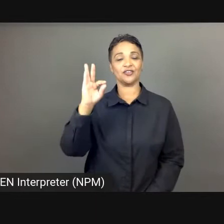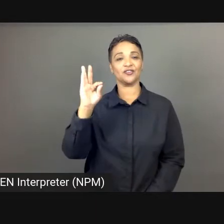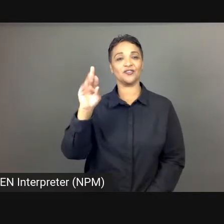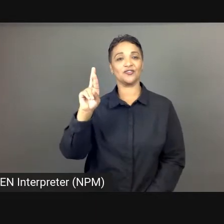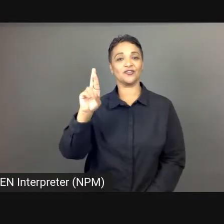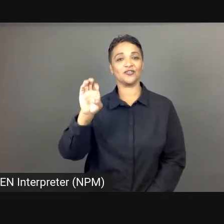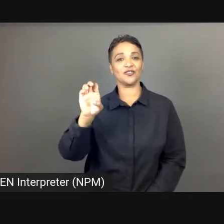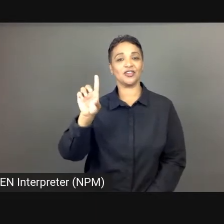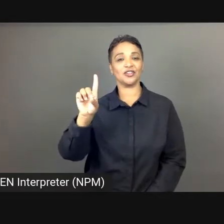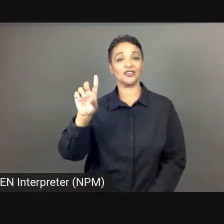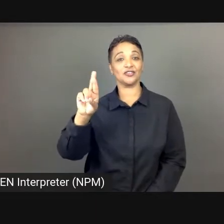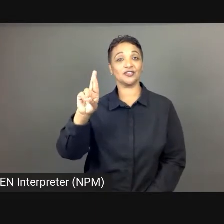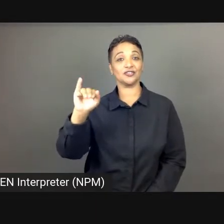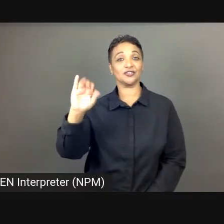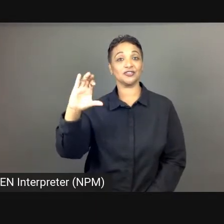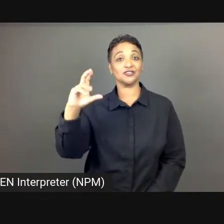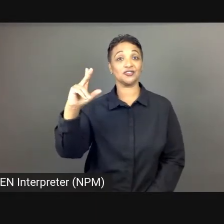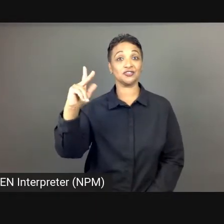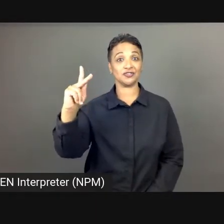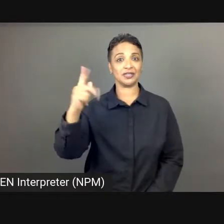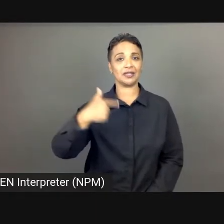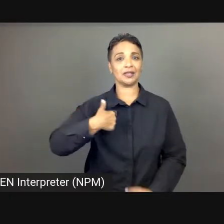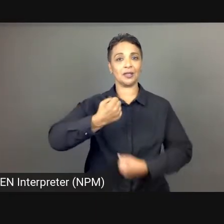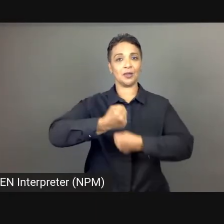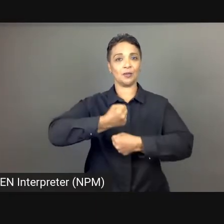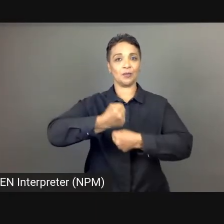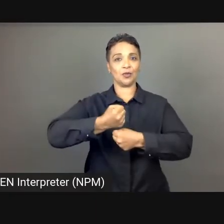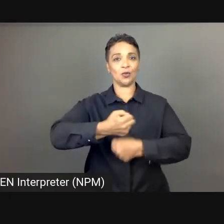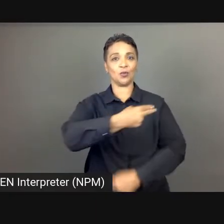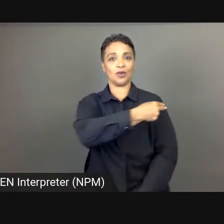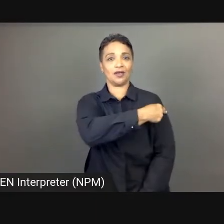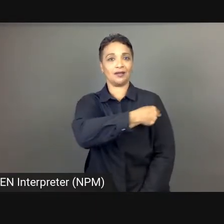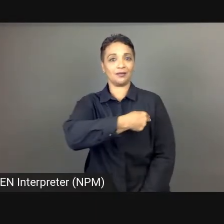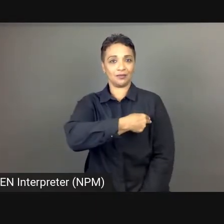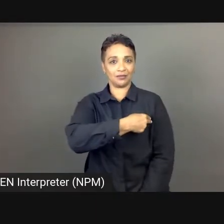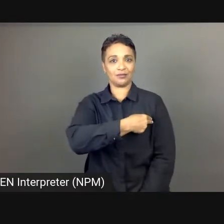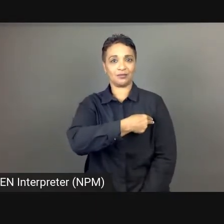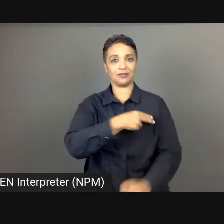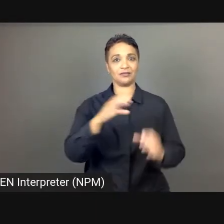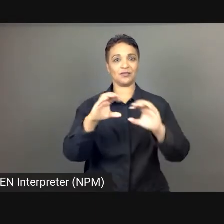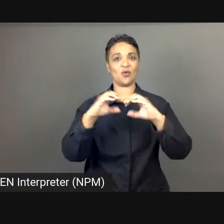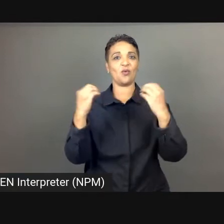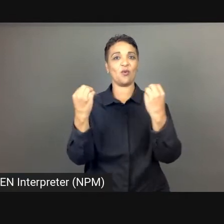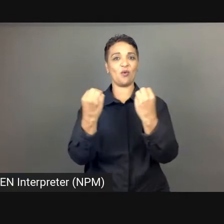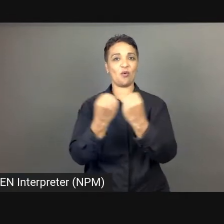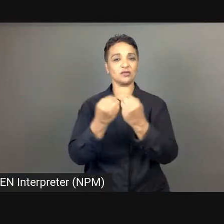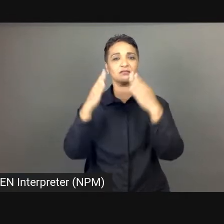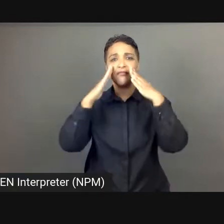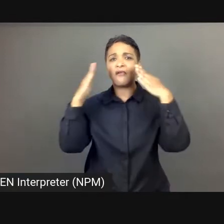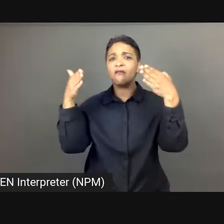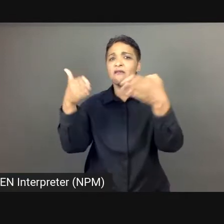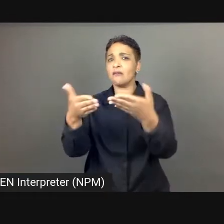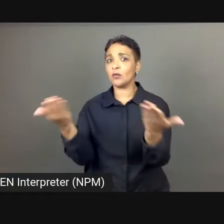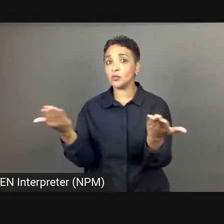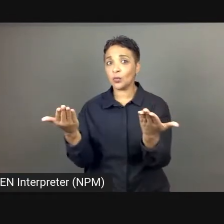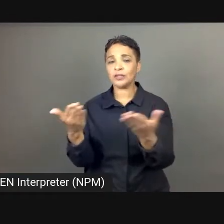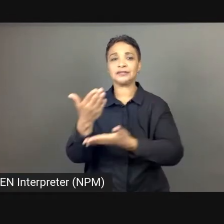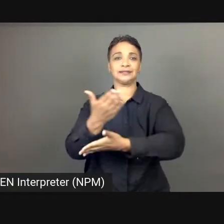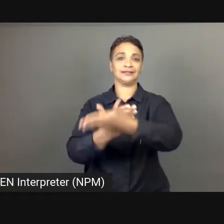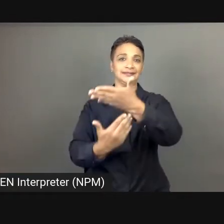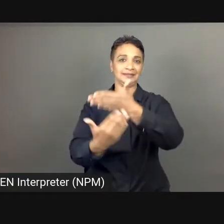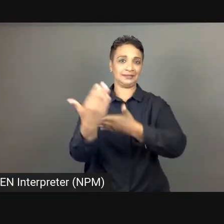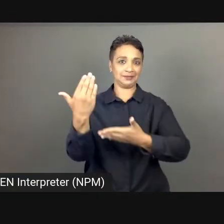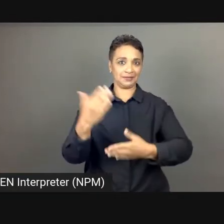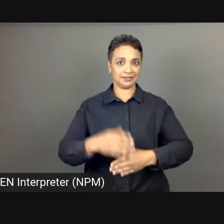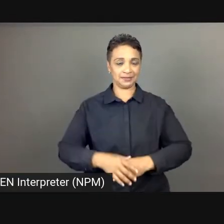I'm Program Officer at Open Society Initiative for Eastern Africa, currently working on issues of disability.